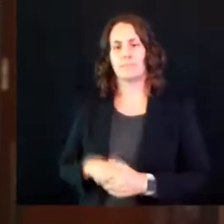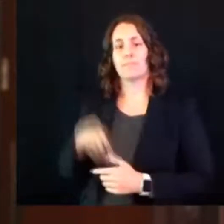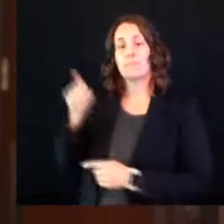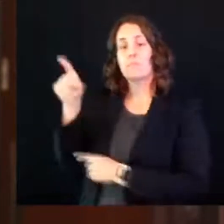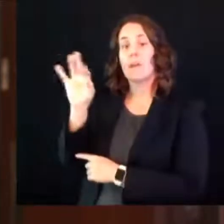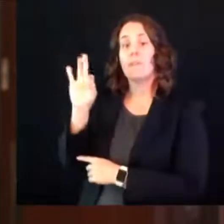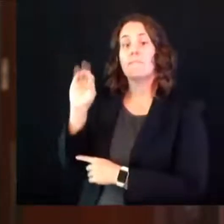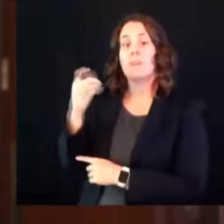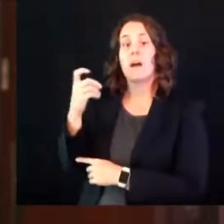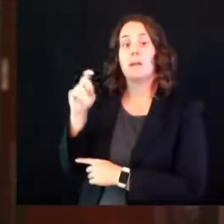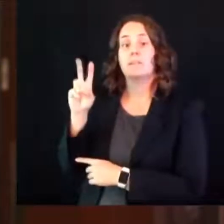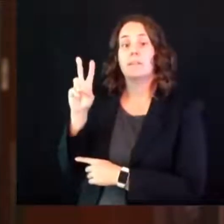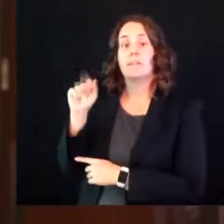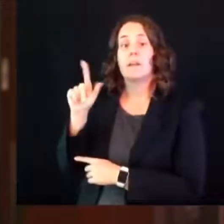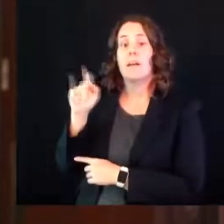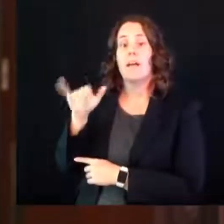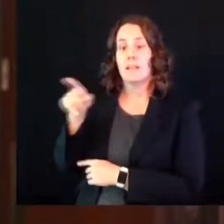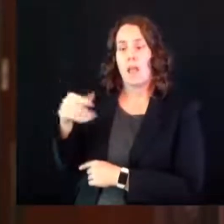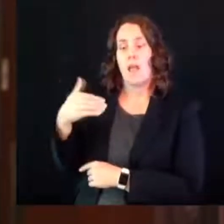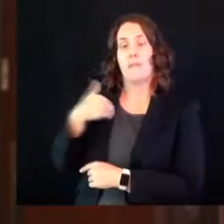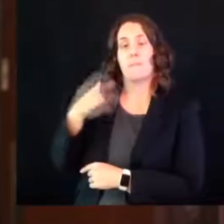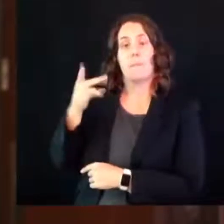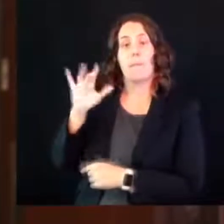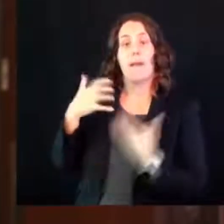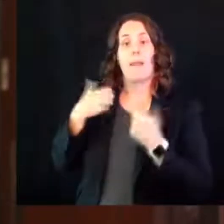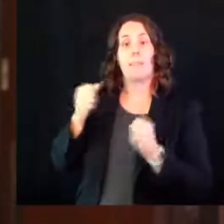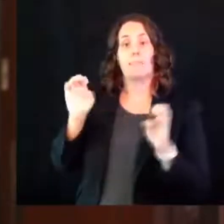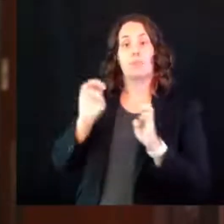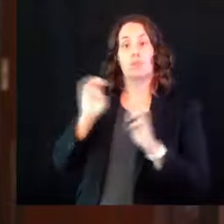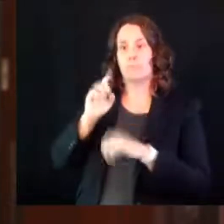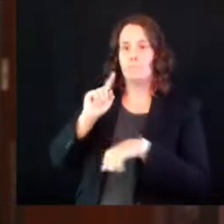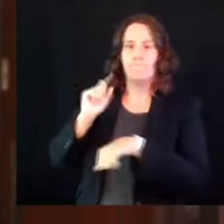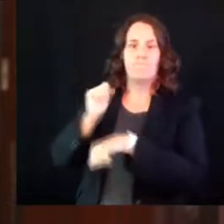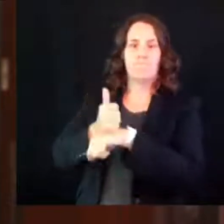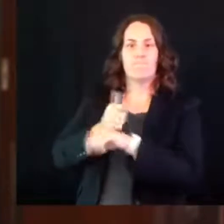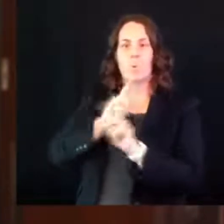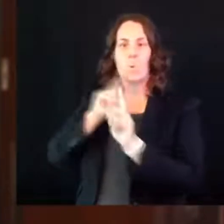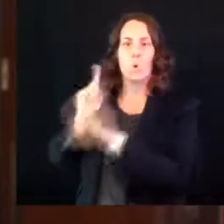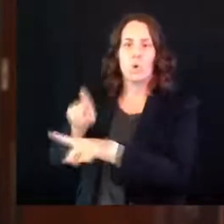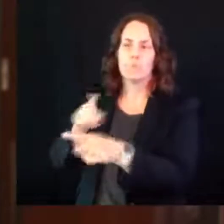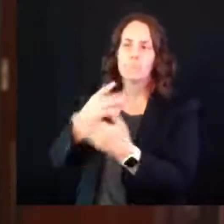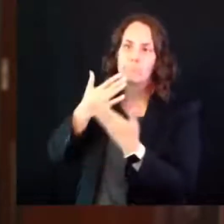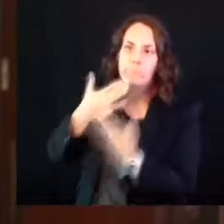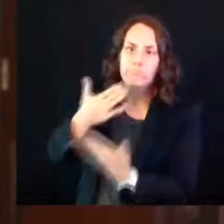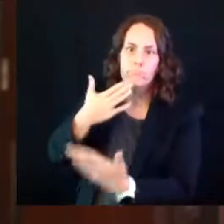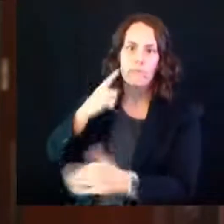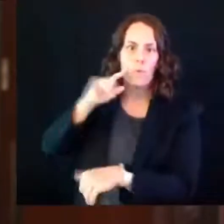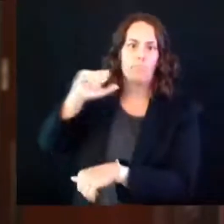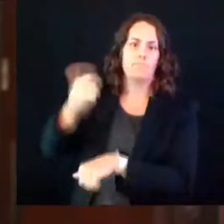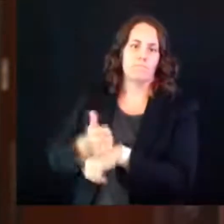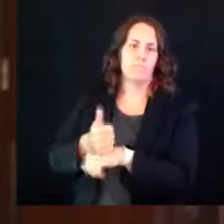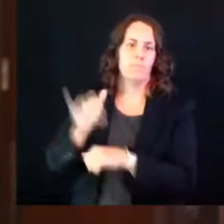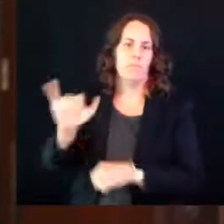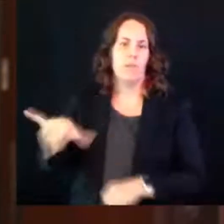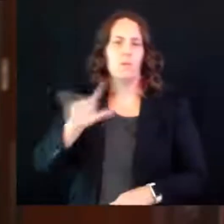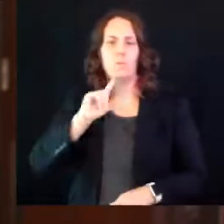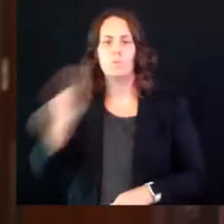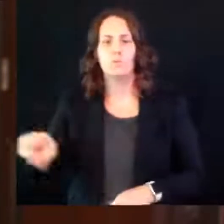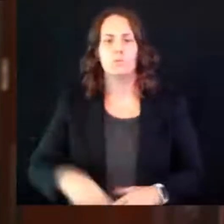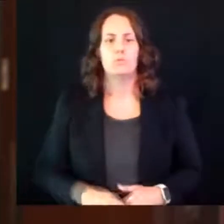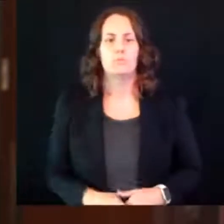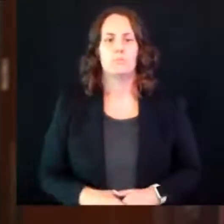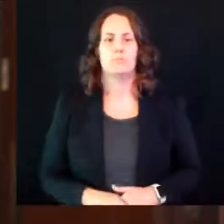for your efforts to protect our communities. We are encouraging public health leaders across the state to take those